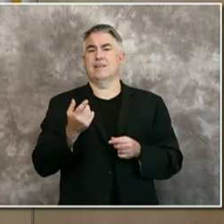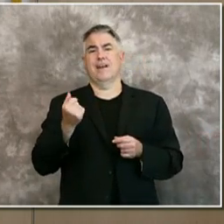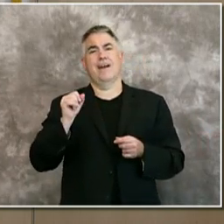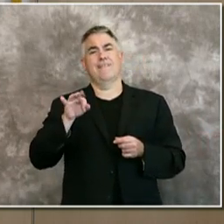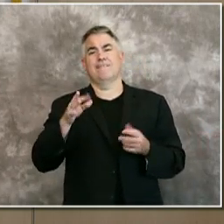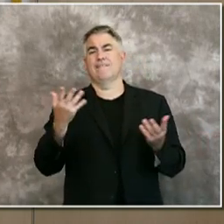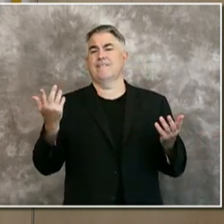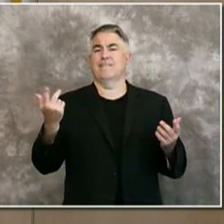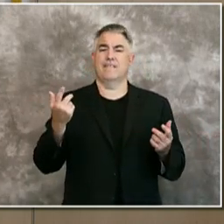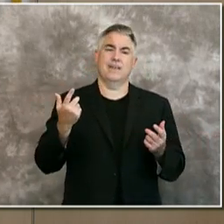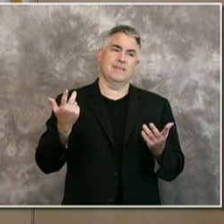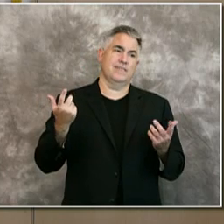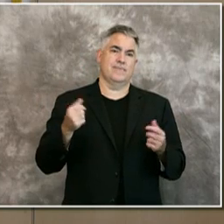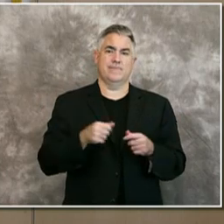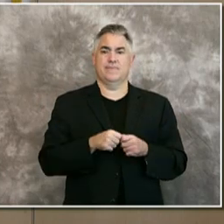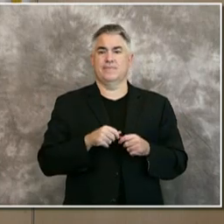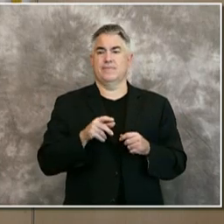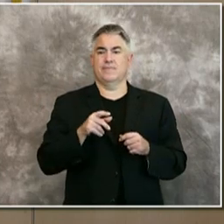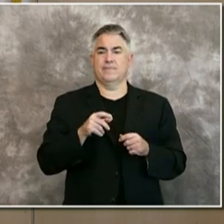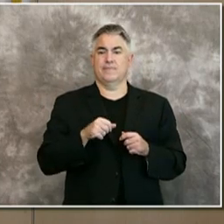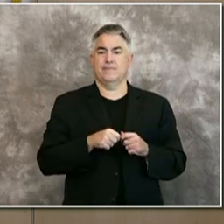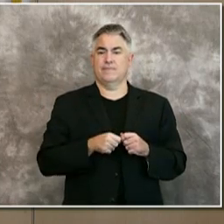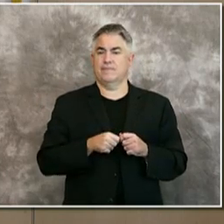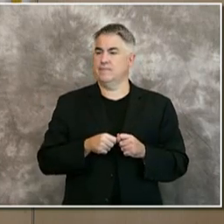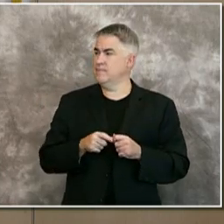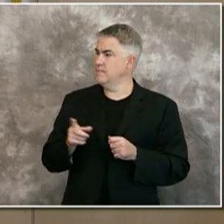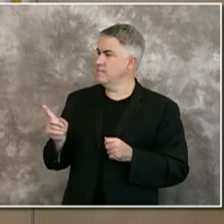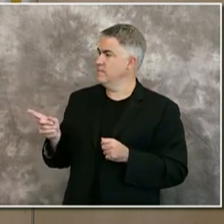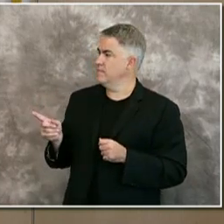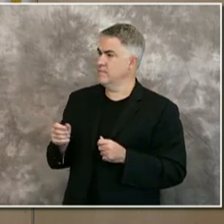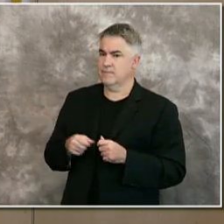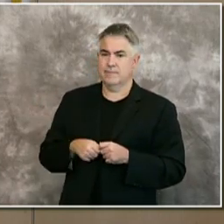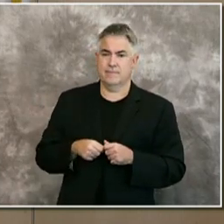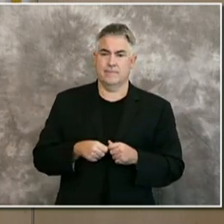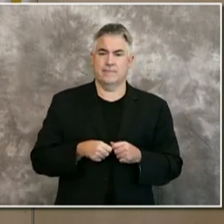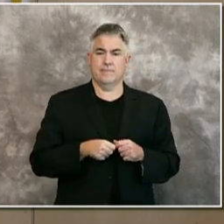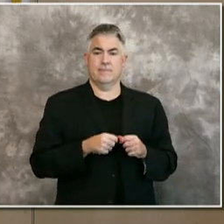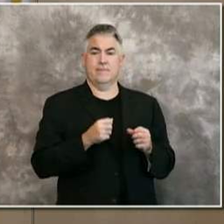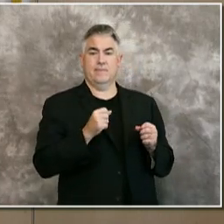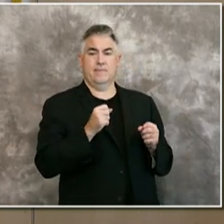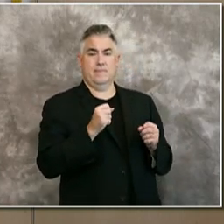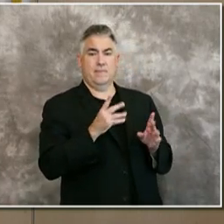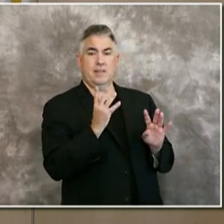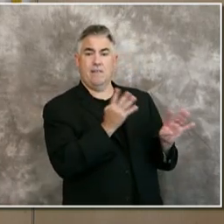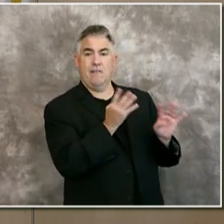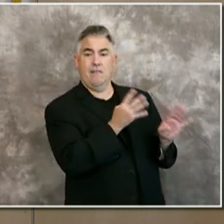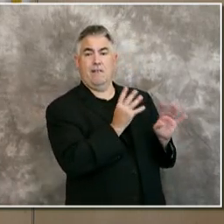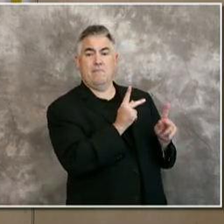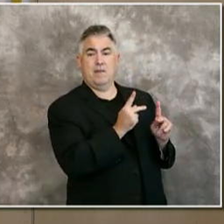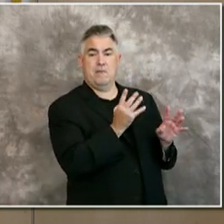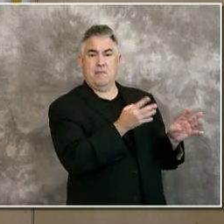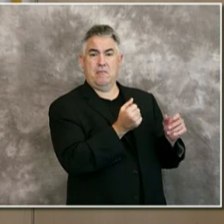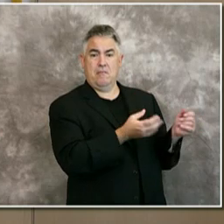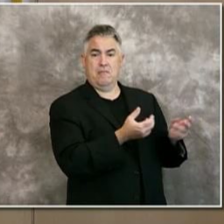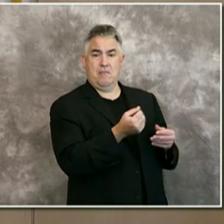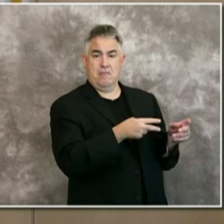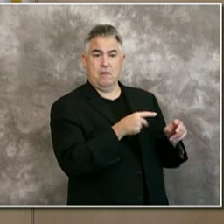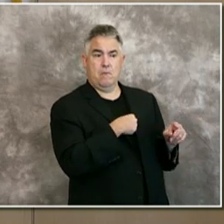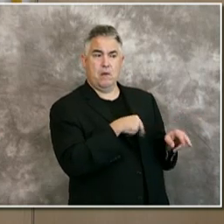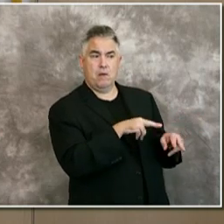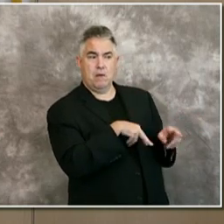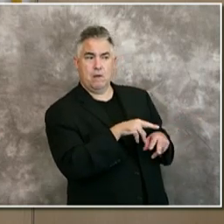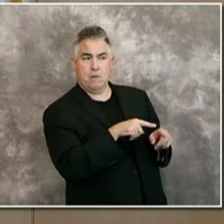individuals that have been patrons at casinos, we monitor for